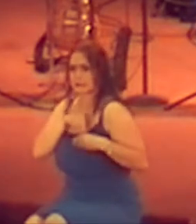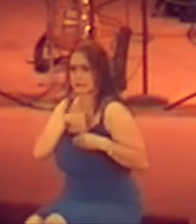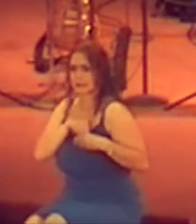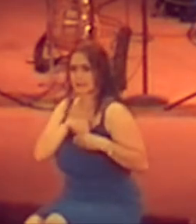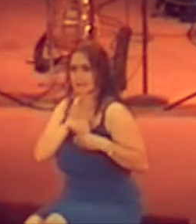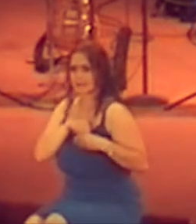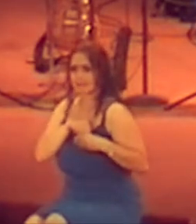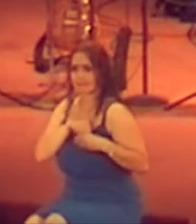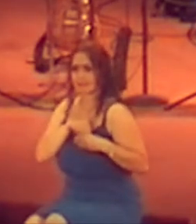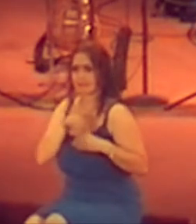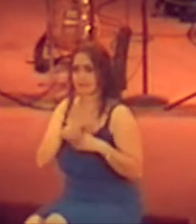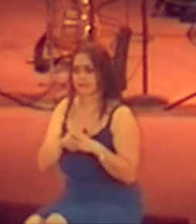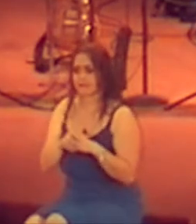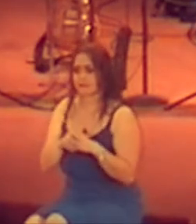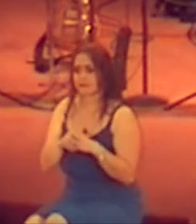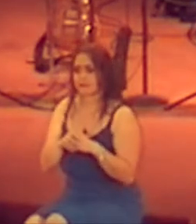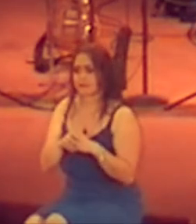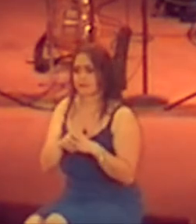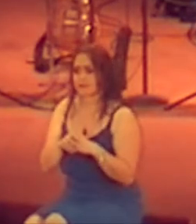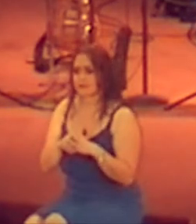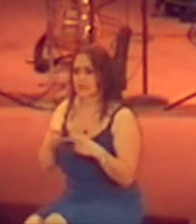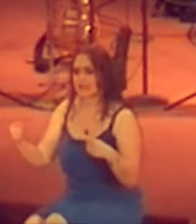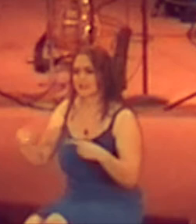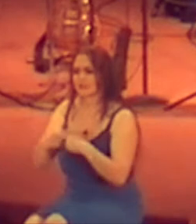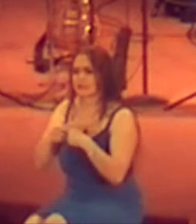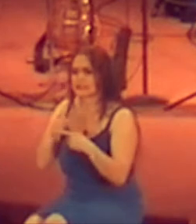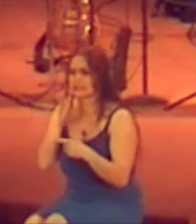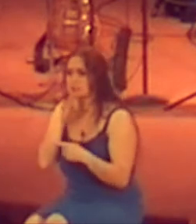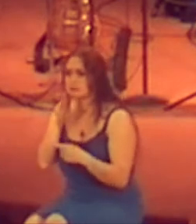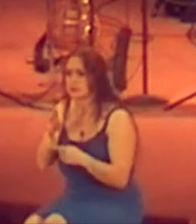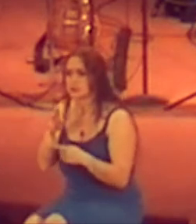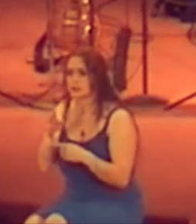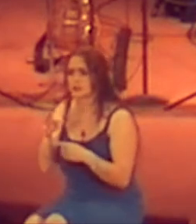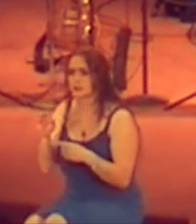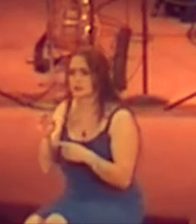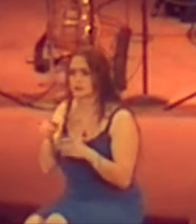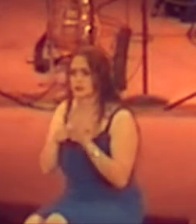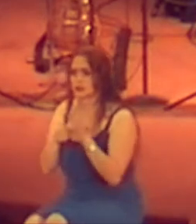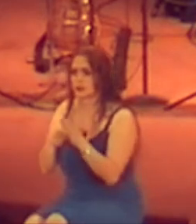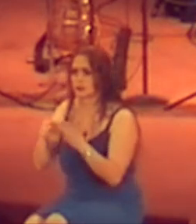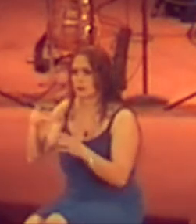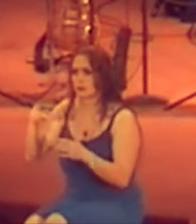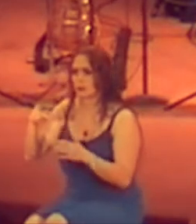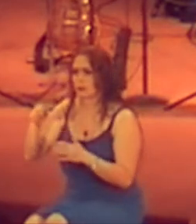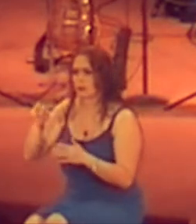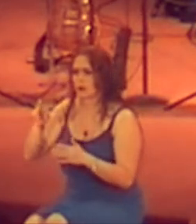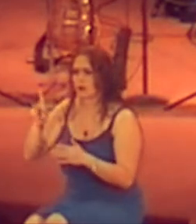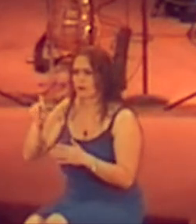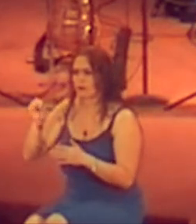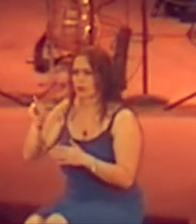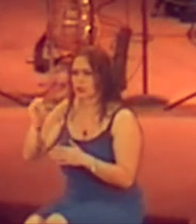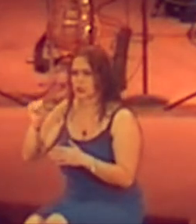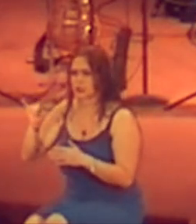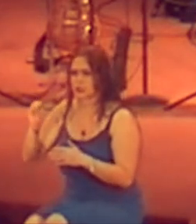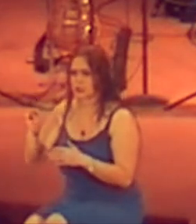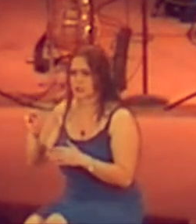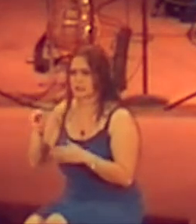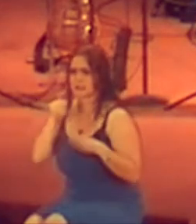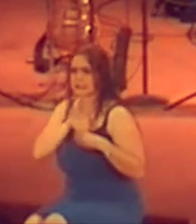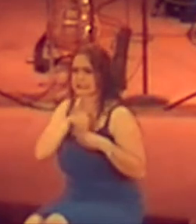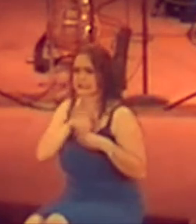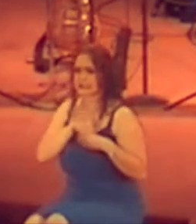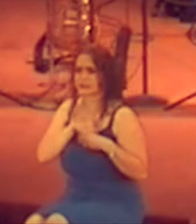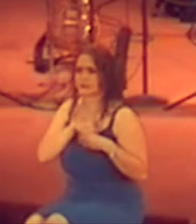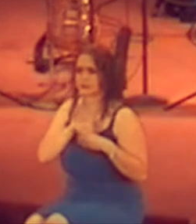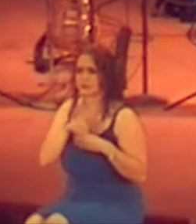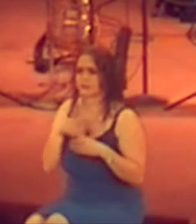kind of doublespeak reveals a perversion dwelling inside of us. Jesus says in Matthew 15, the things that proceed out of our mouth come from